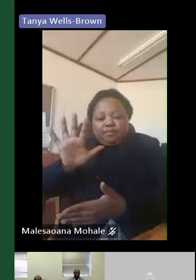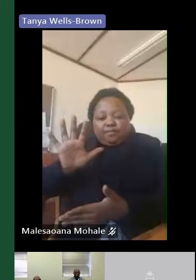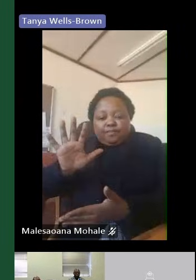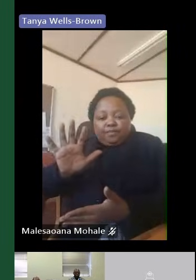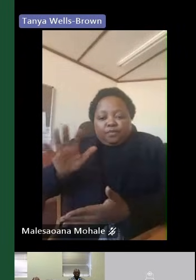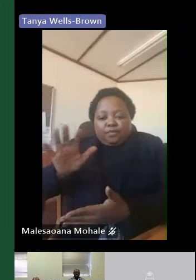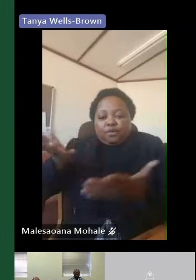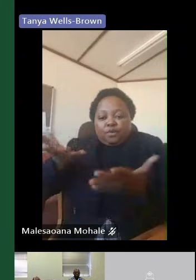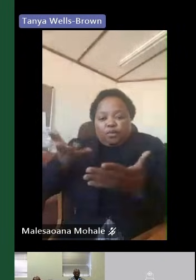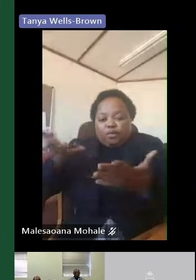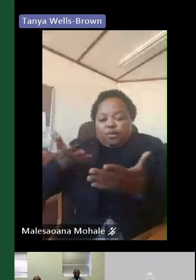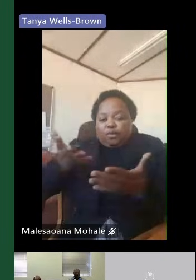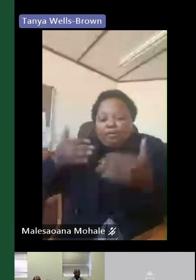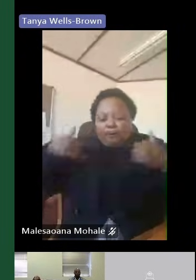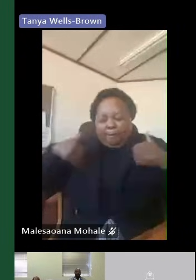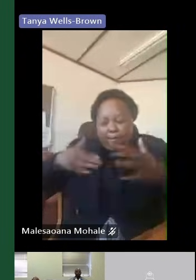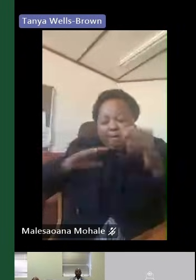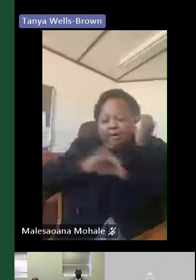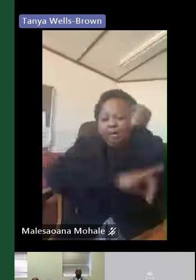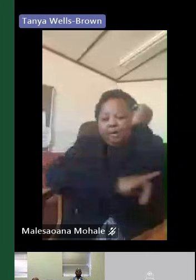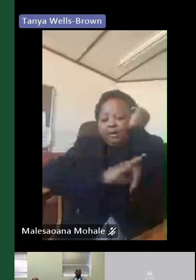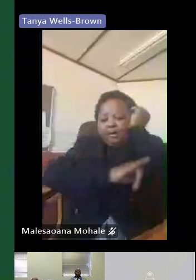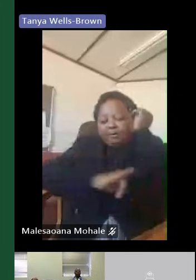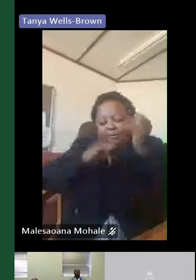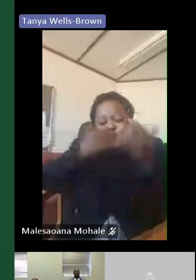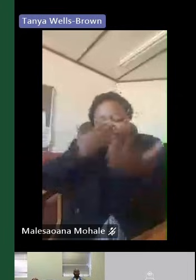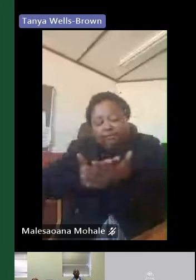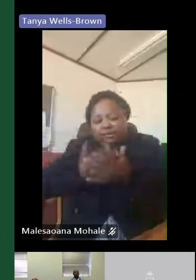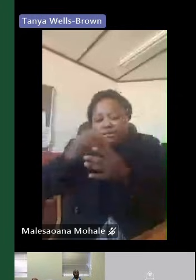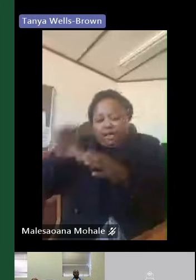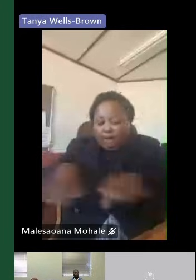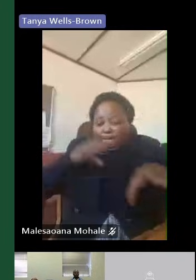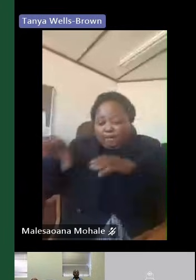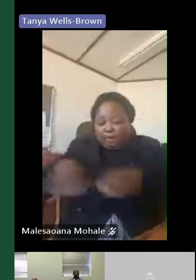that implemented this, and their various